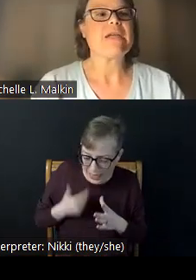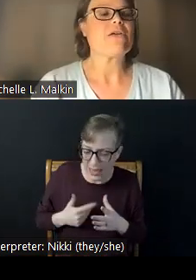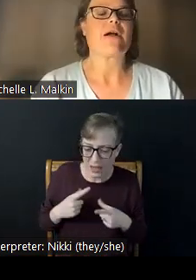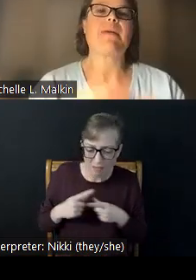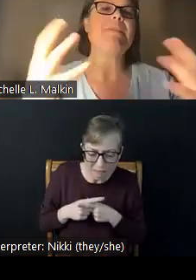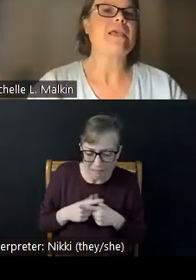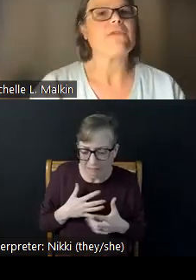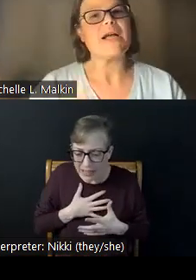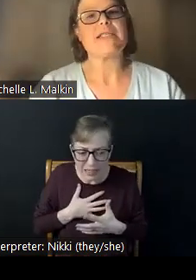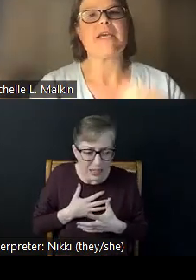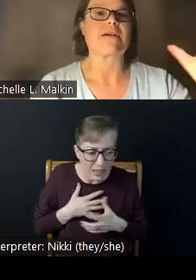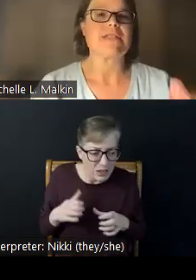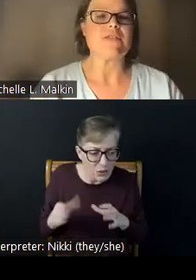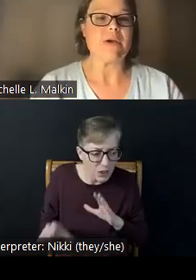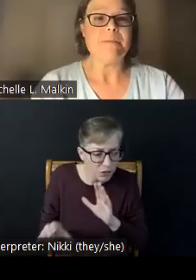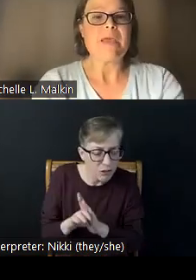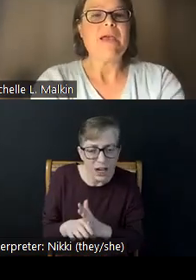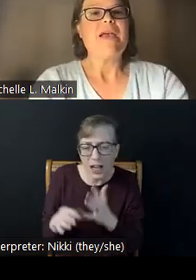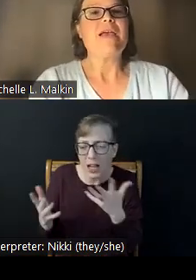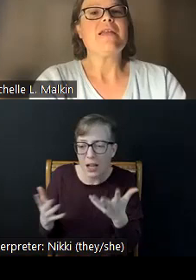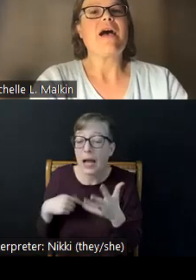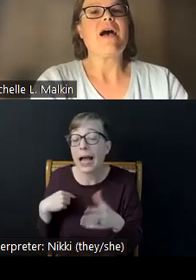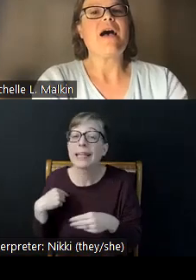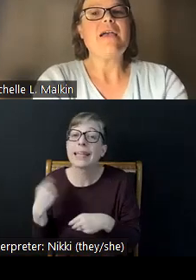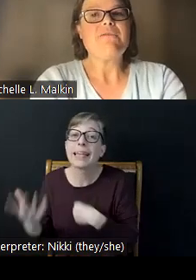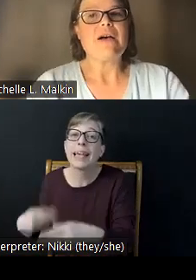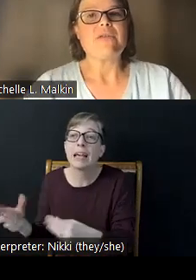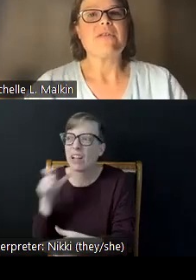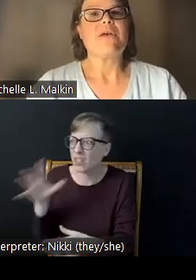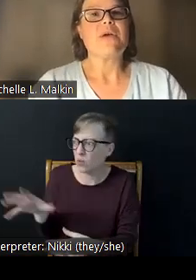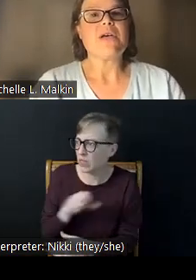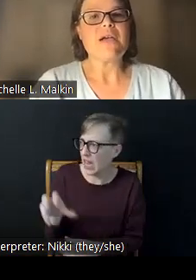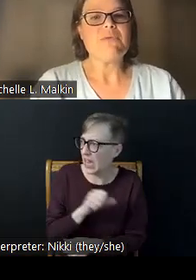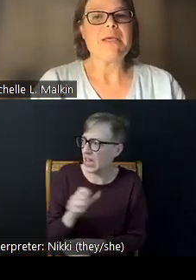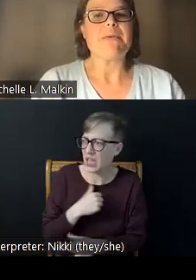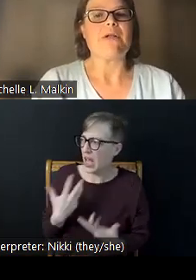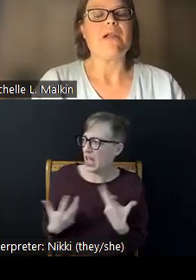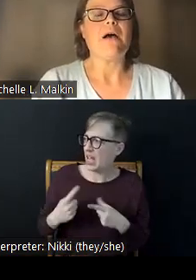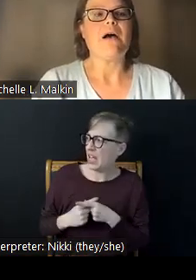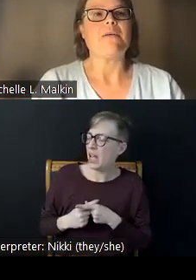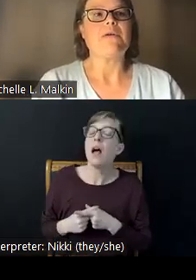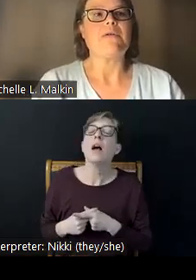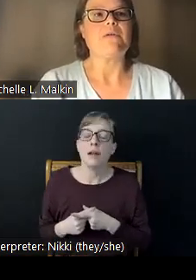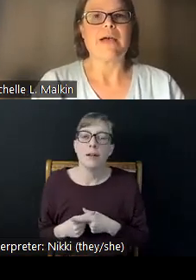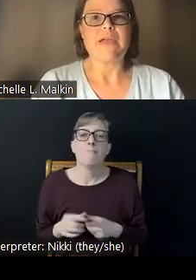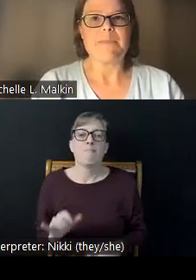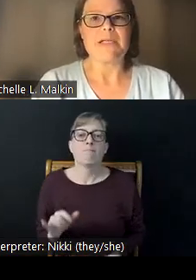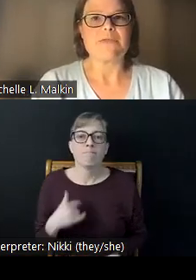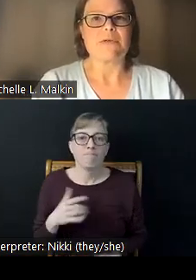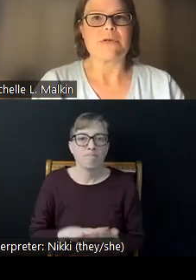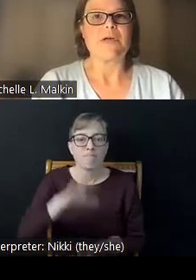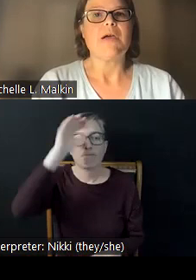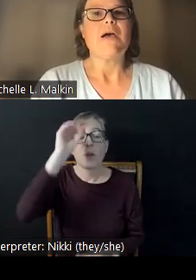have committed a crime. I'm a giver, not a taker, etc. And I have found that when talking with people who have